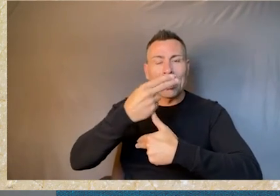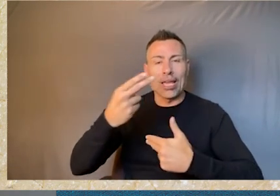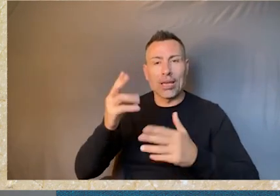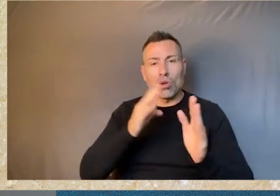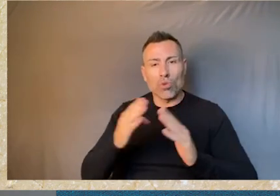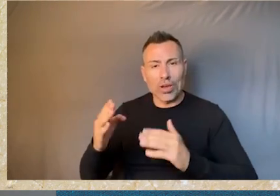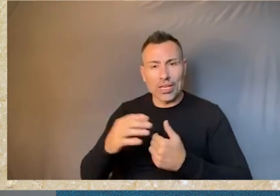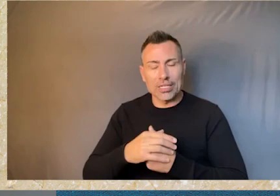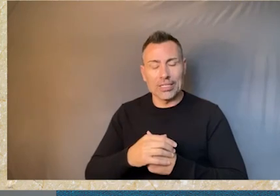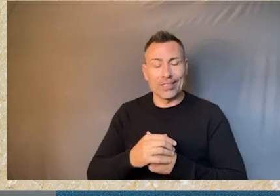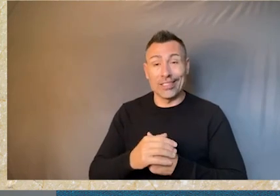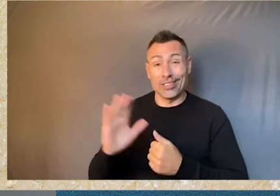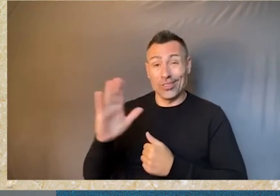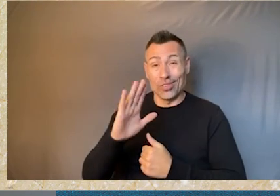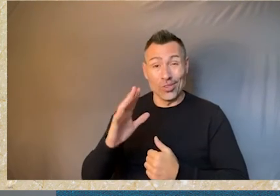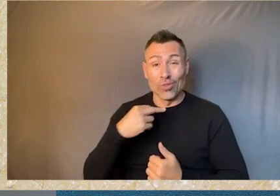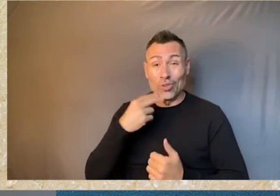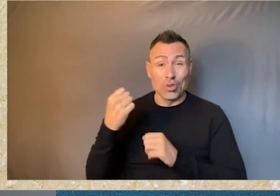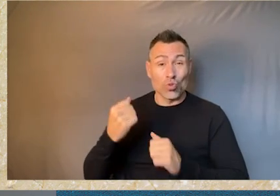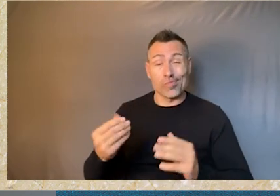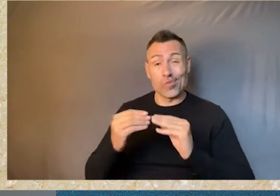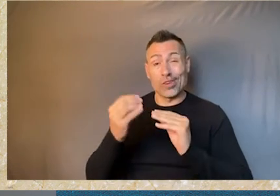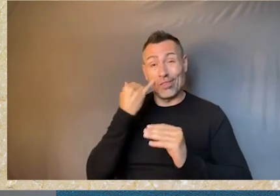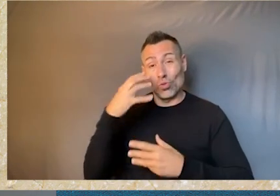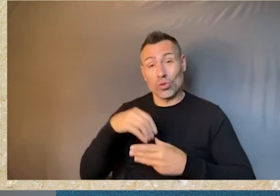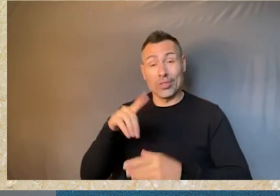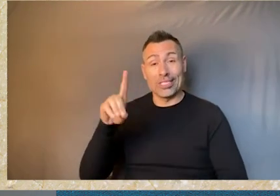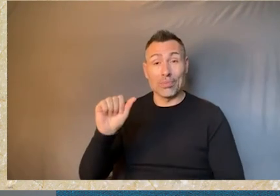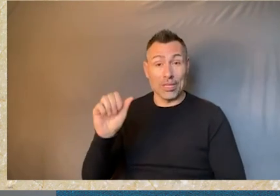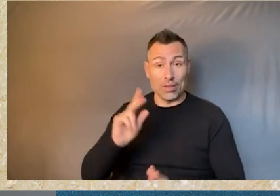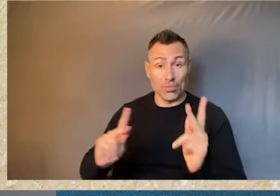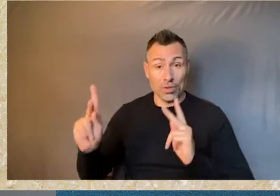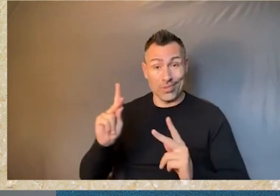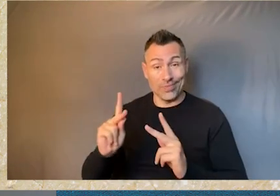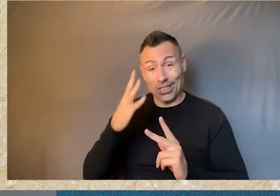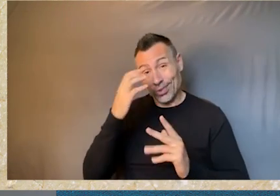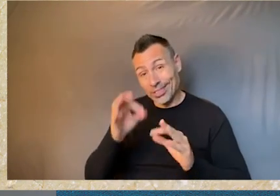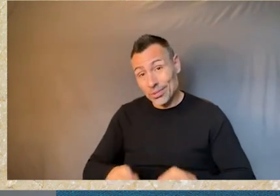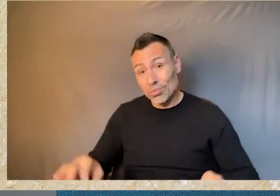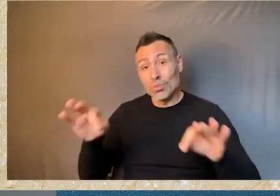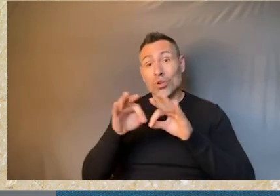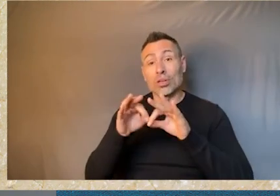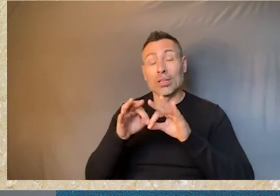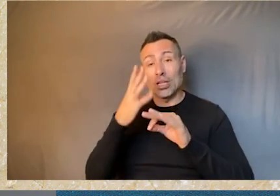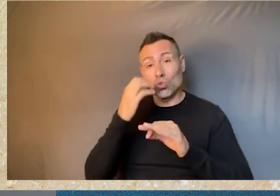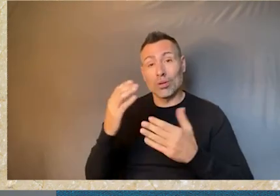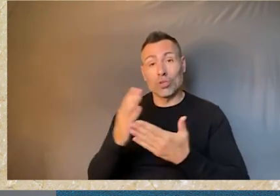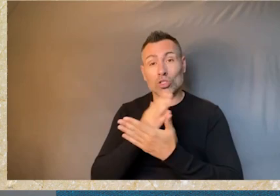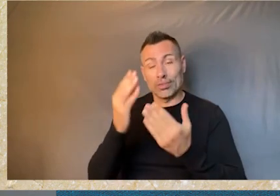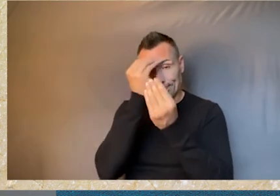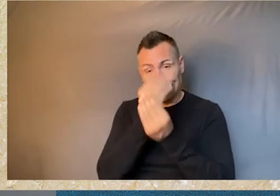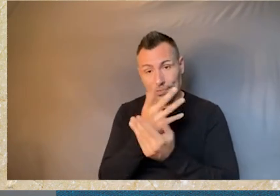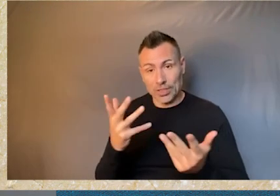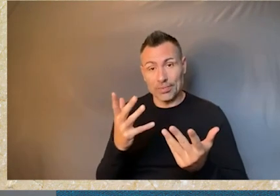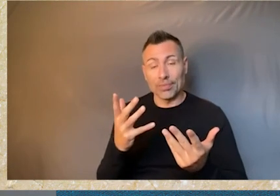people with disabilities in, and it's really important, which is why we're taking the time to do this and share our knowledge with you. And we're always